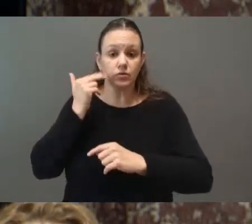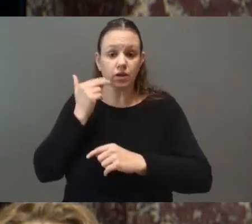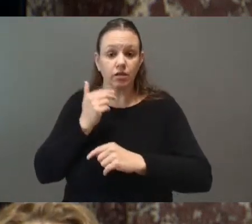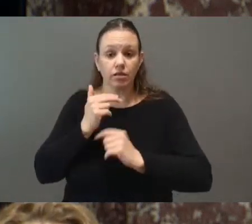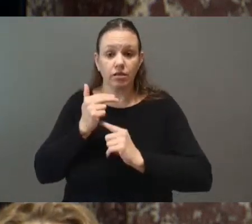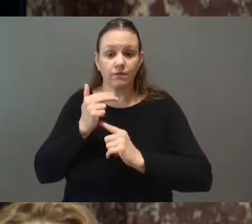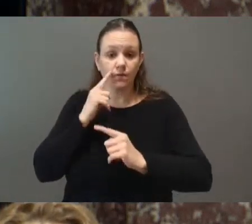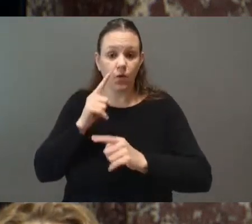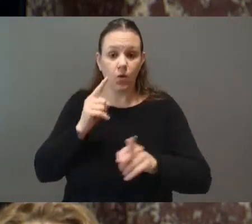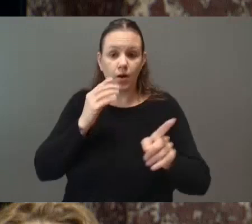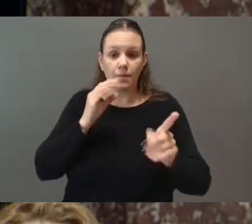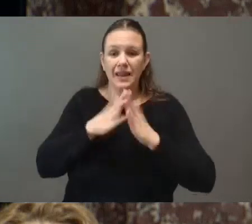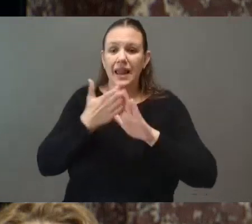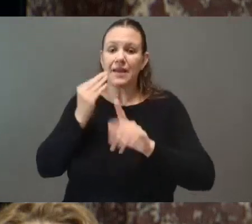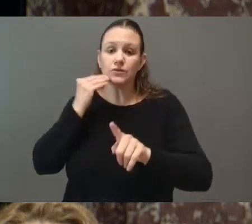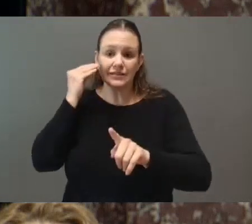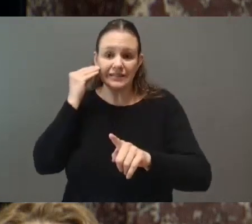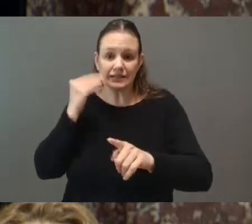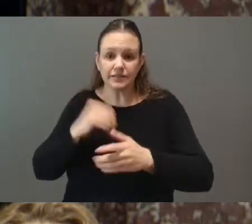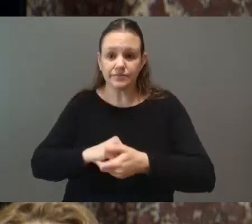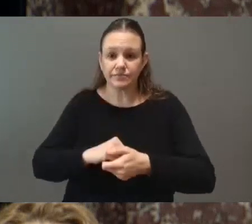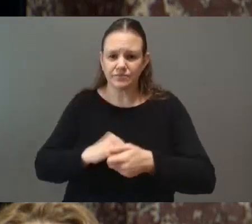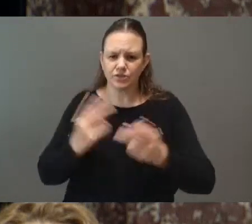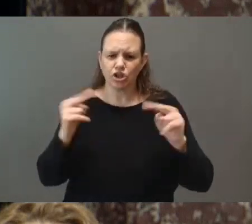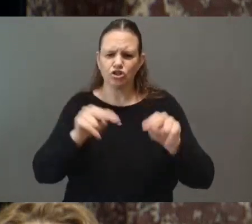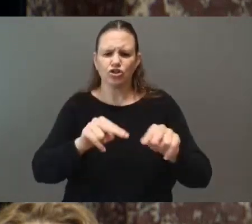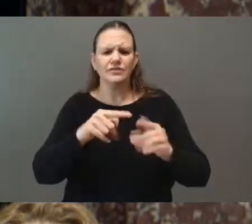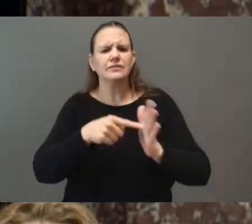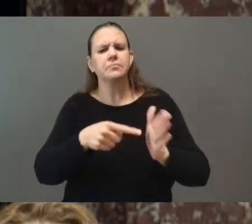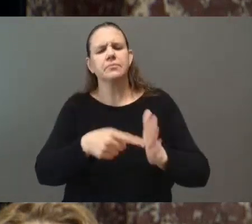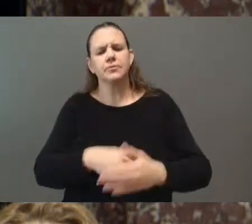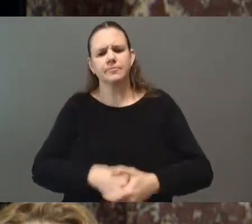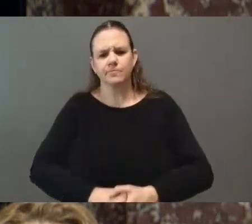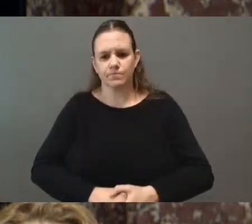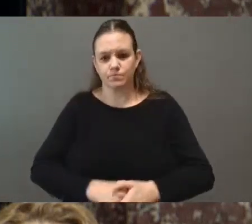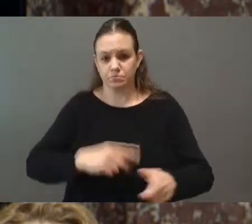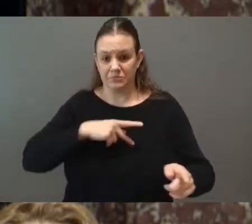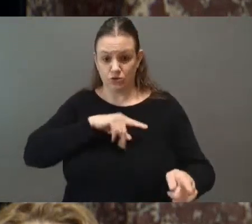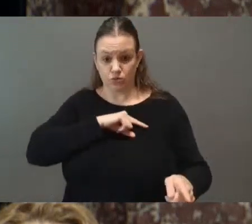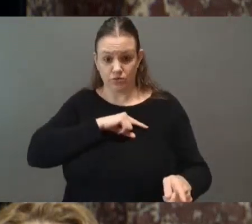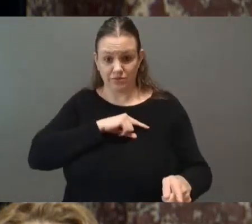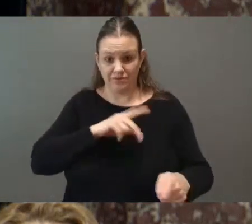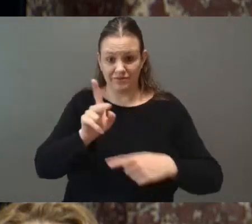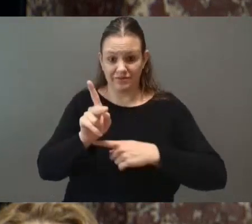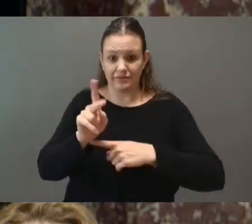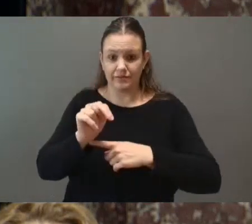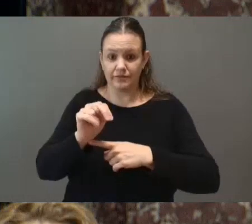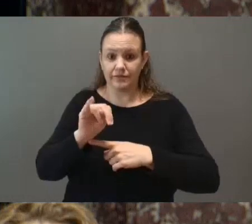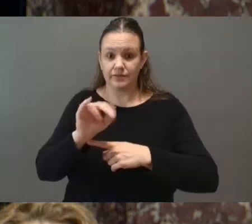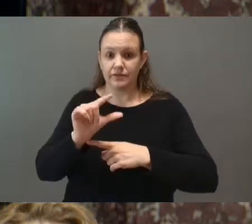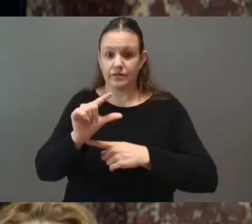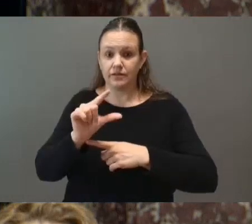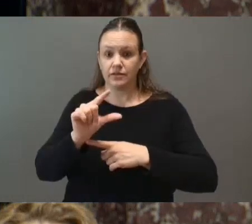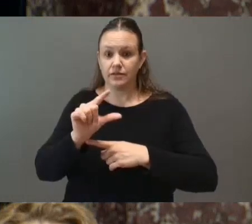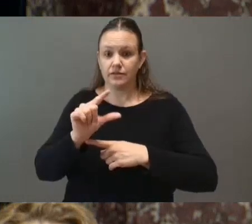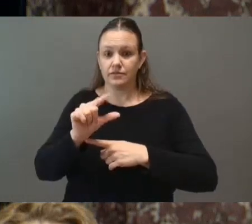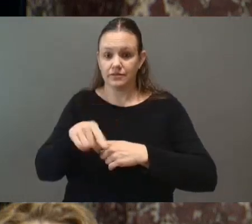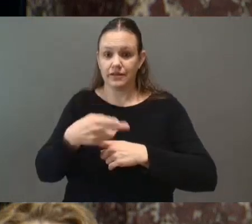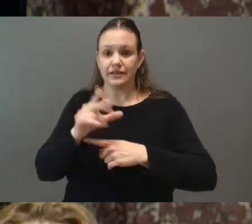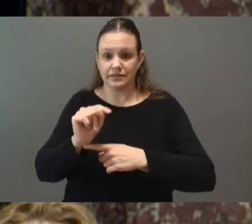that were purchased. In Prince George, the Knights Inn, which was purchased for $1.1